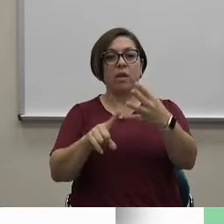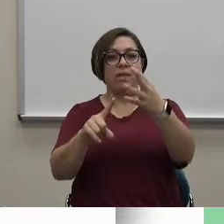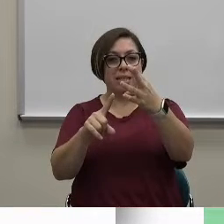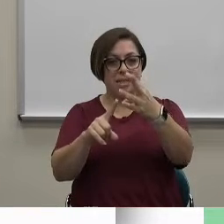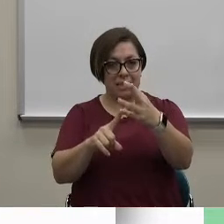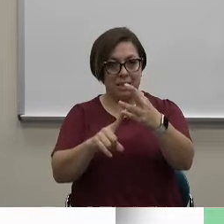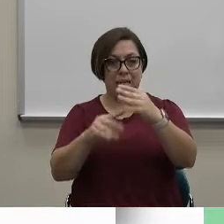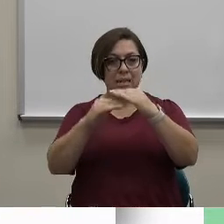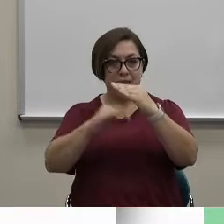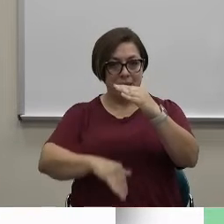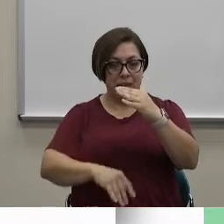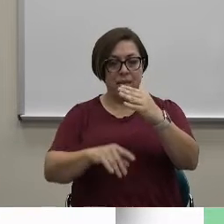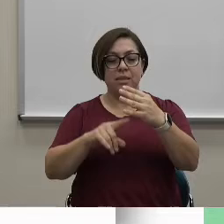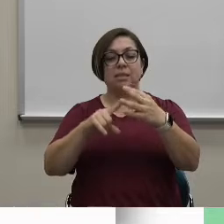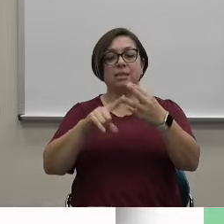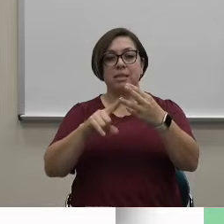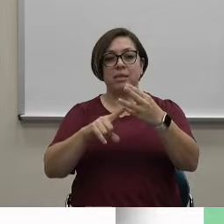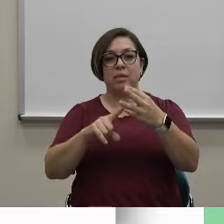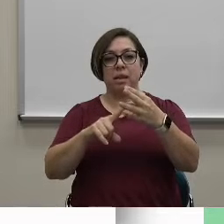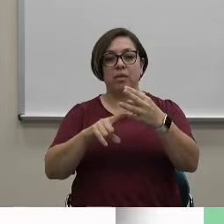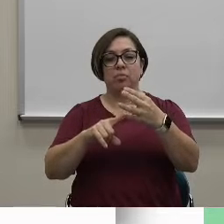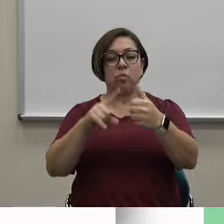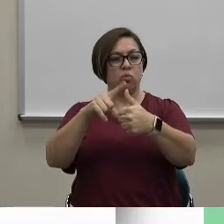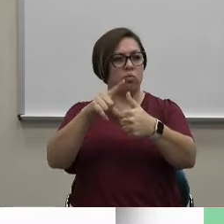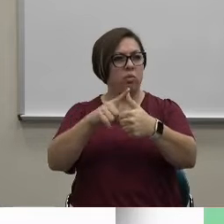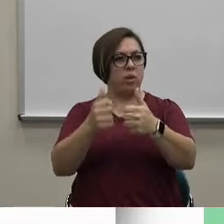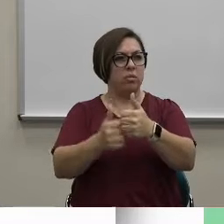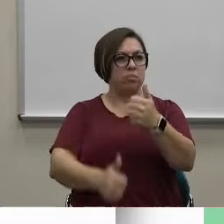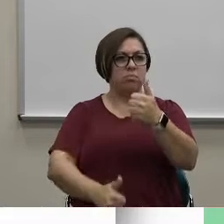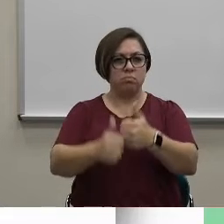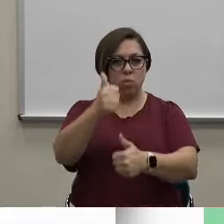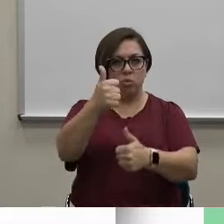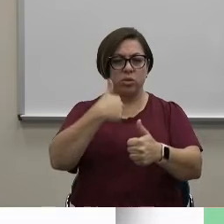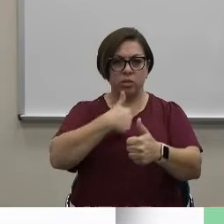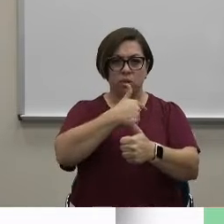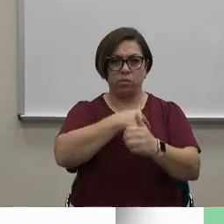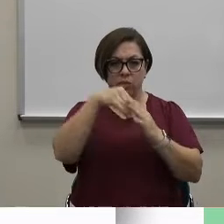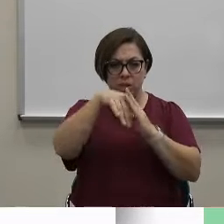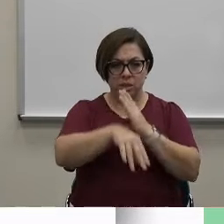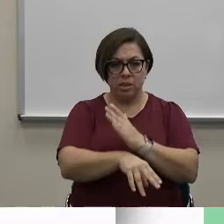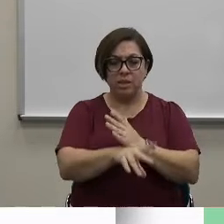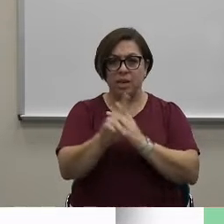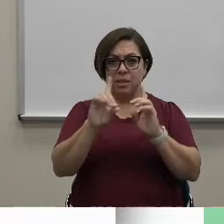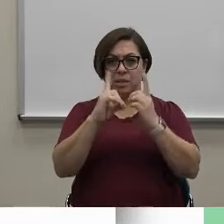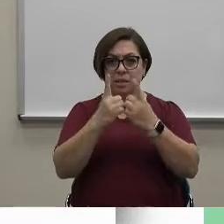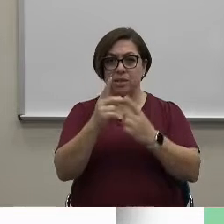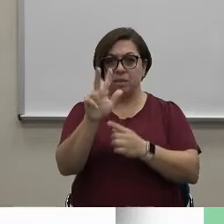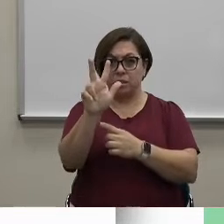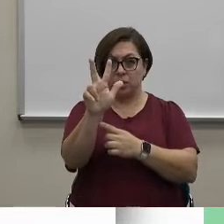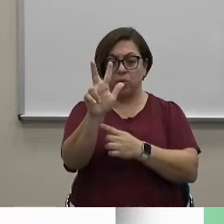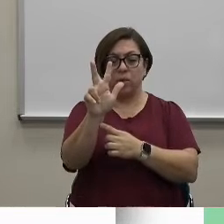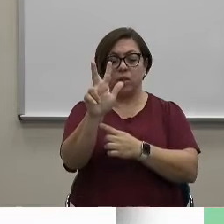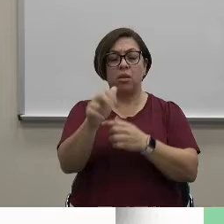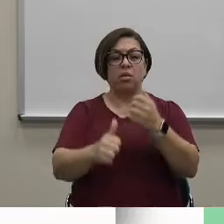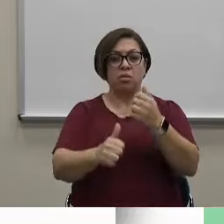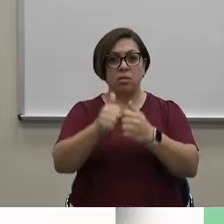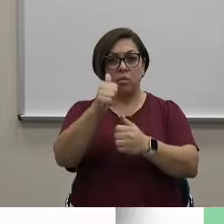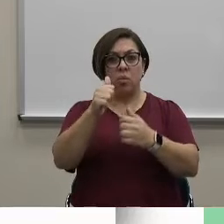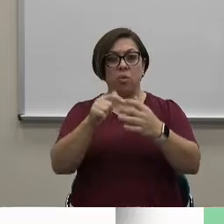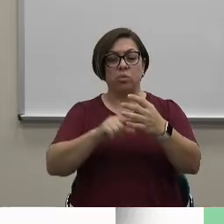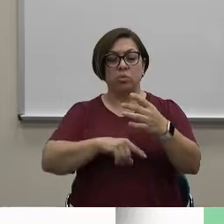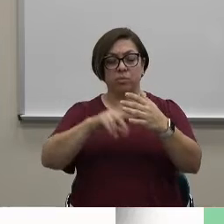underpopulated. And so if we take District 3, the deviation from District 3, which is the most overpopulated, and